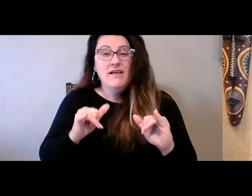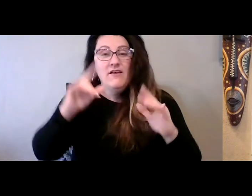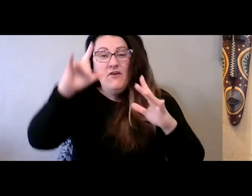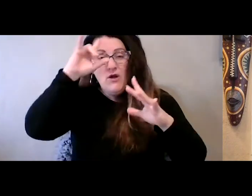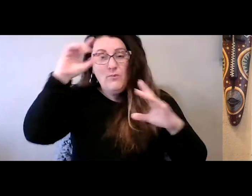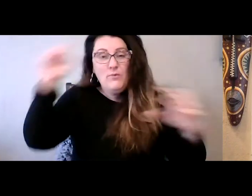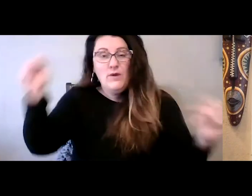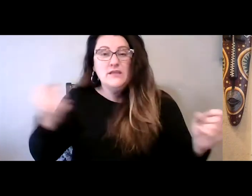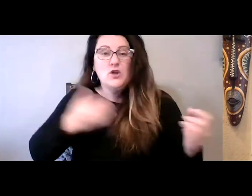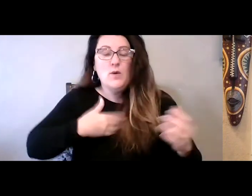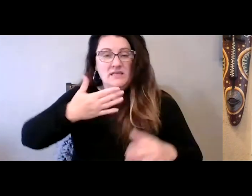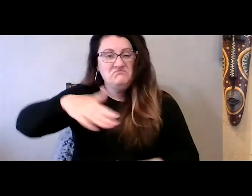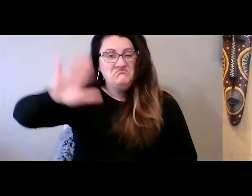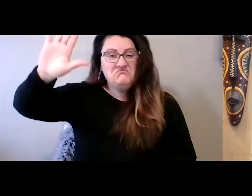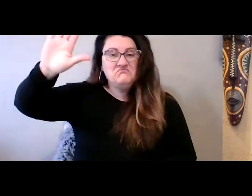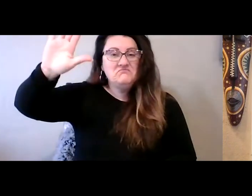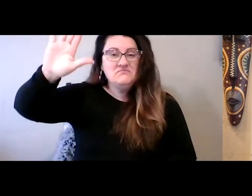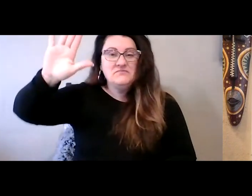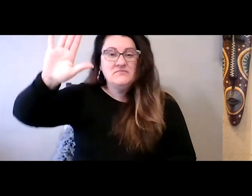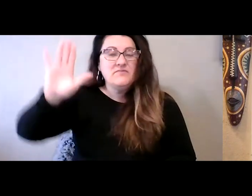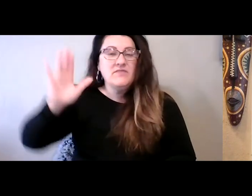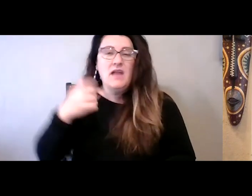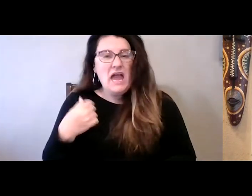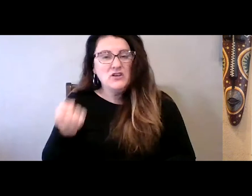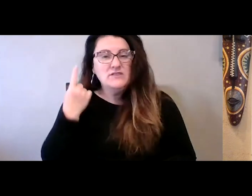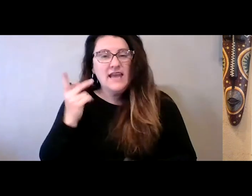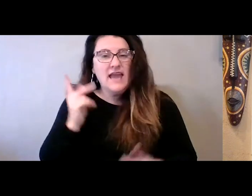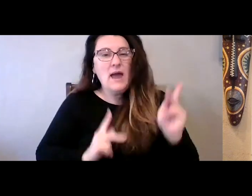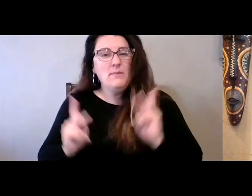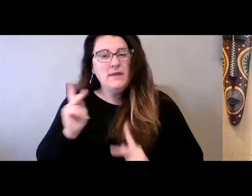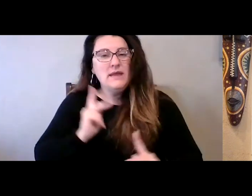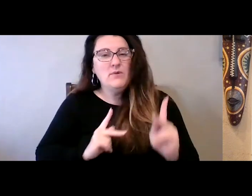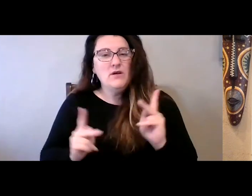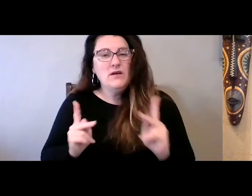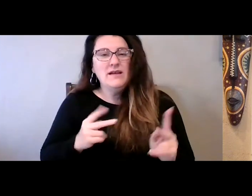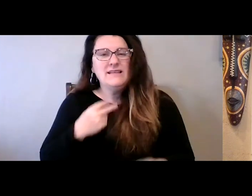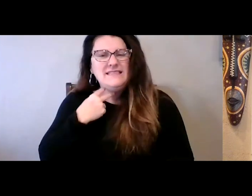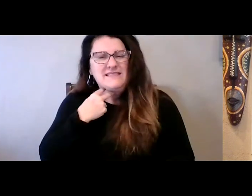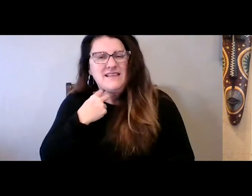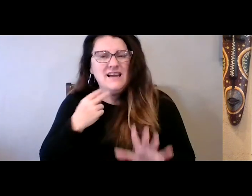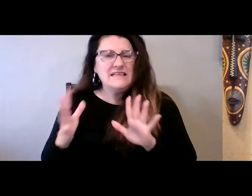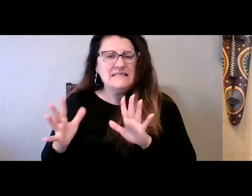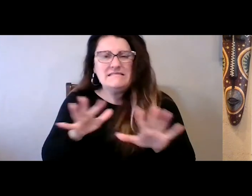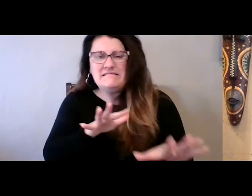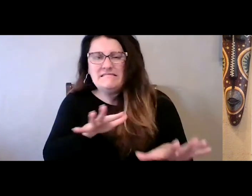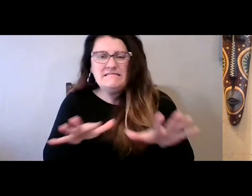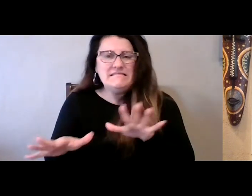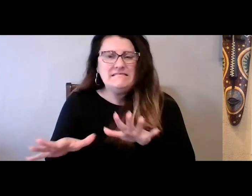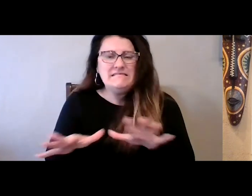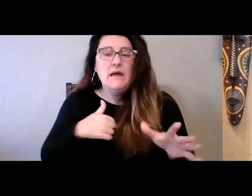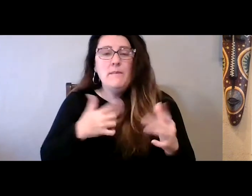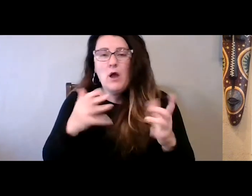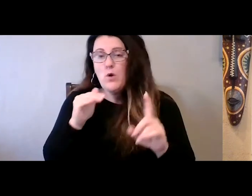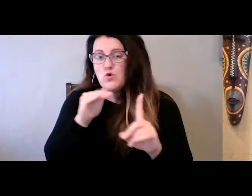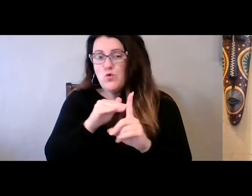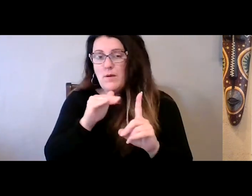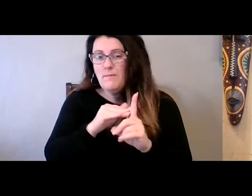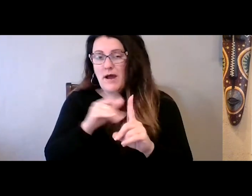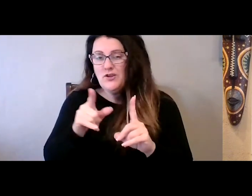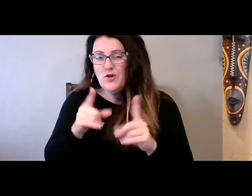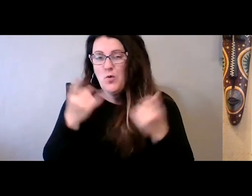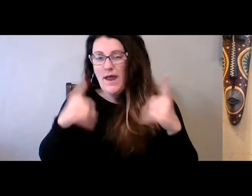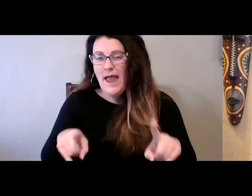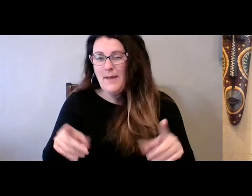has conceded. And so I understand that people may be stuck in a feeling of limbo. So I want to remind us what we did